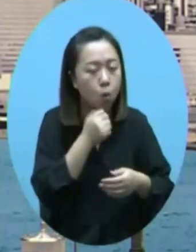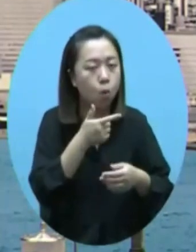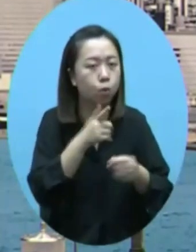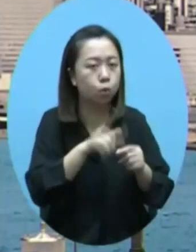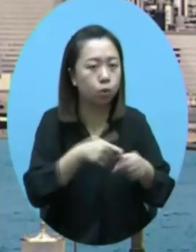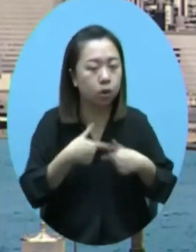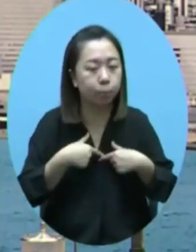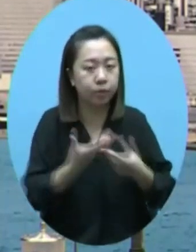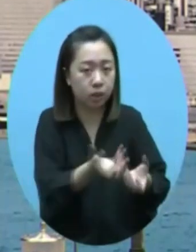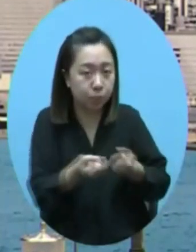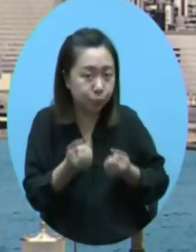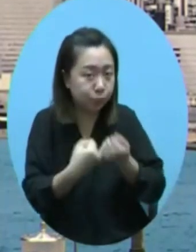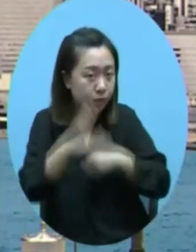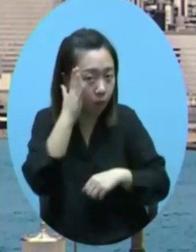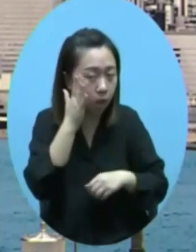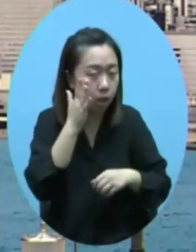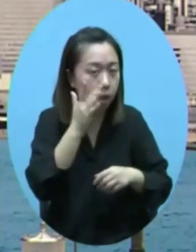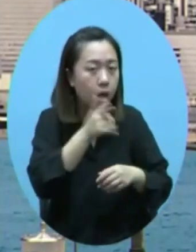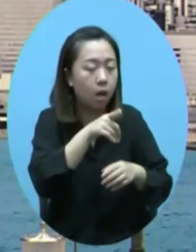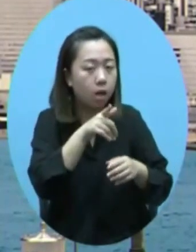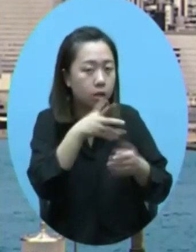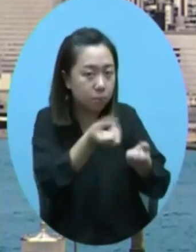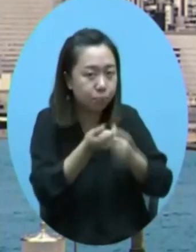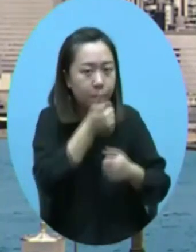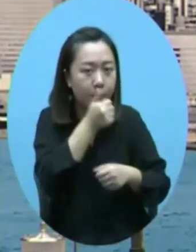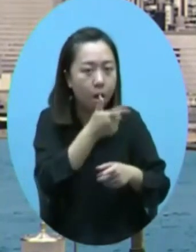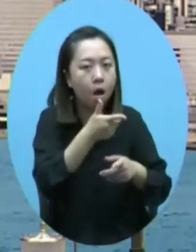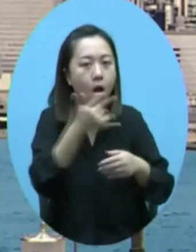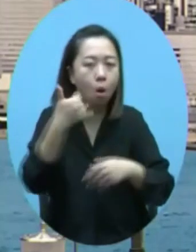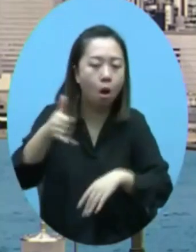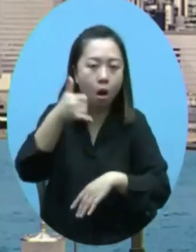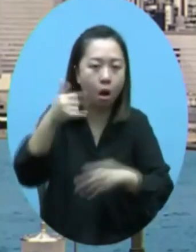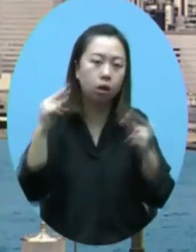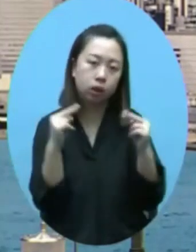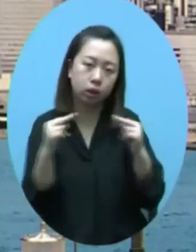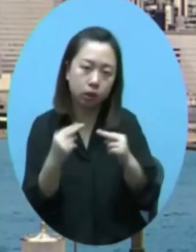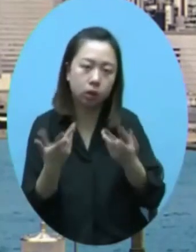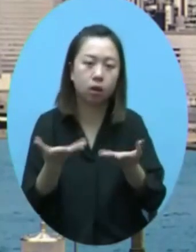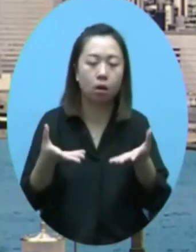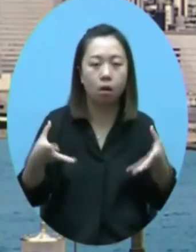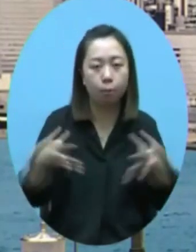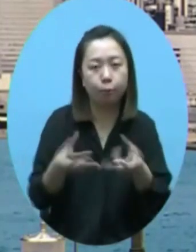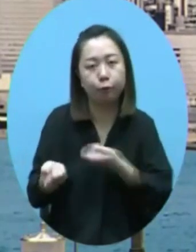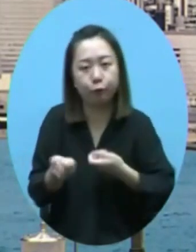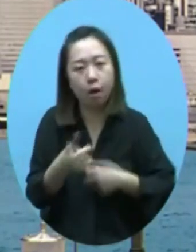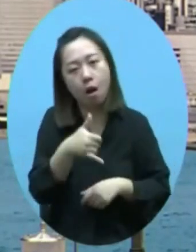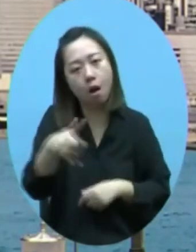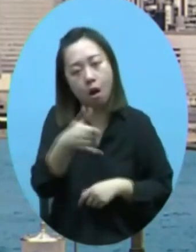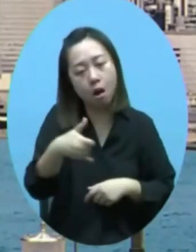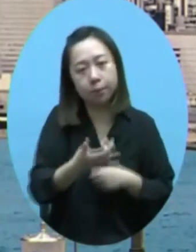would go to the elderly home to meet his father and go hang out at the Chiwon-san shopping